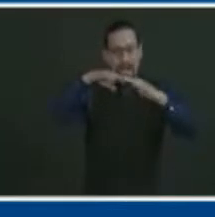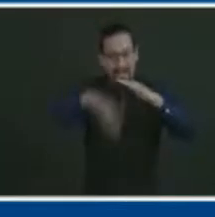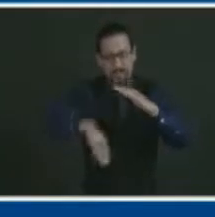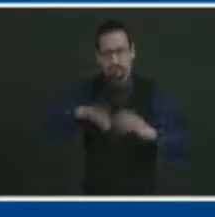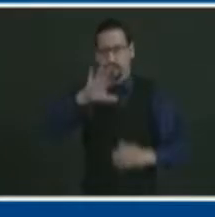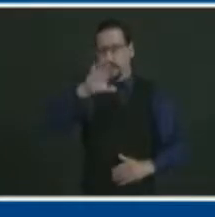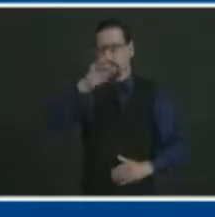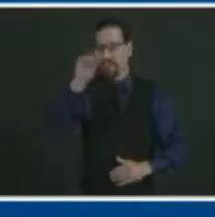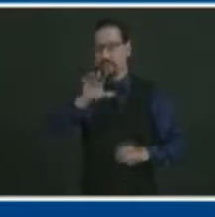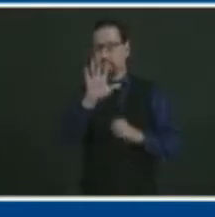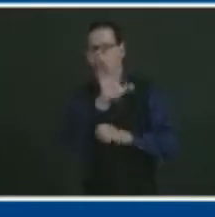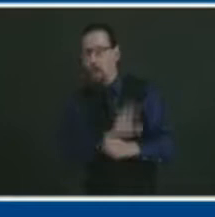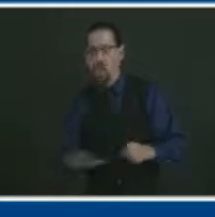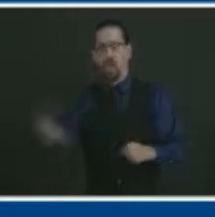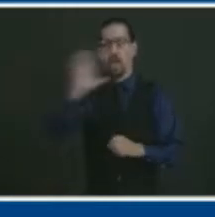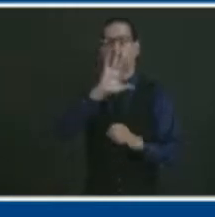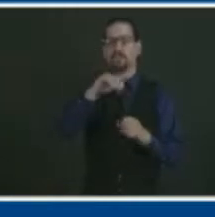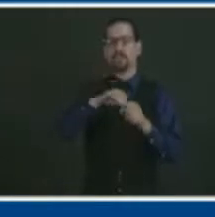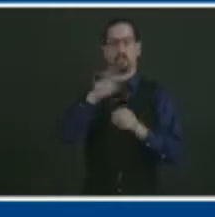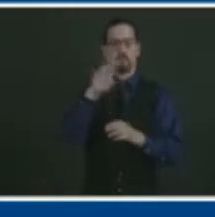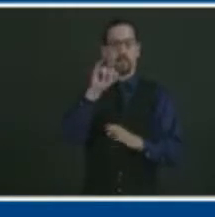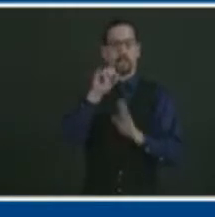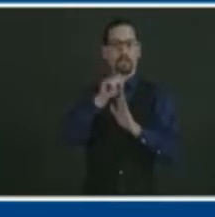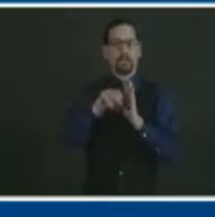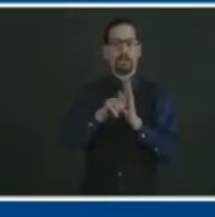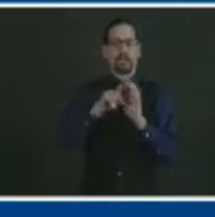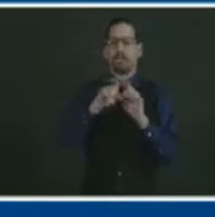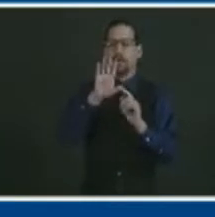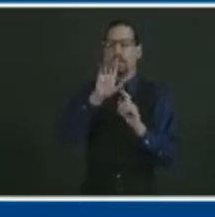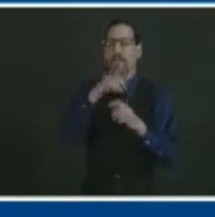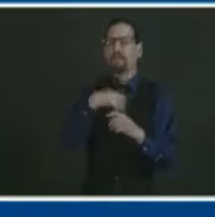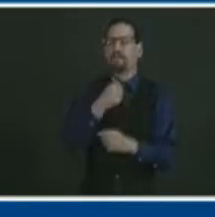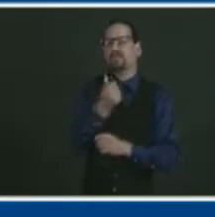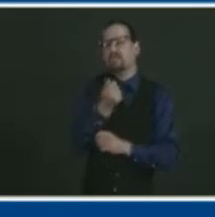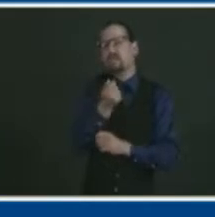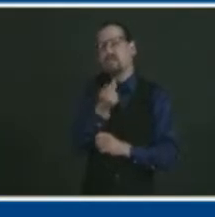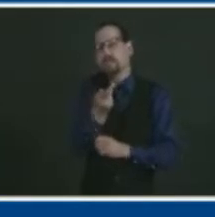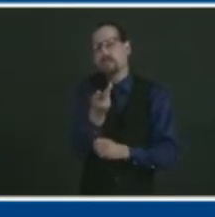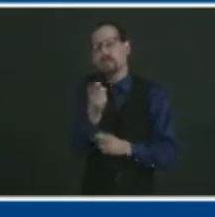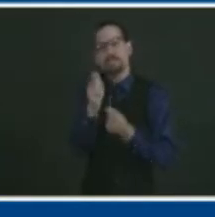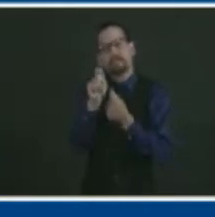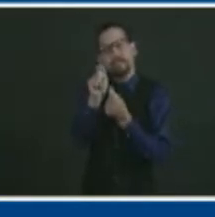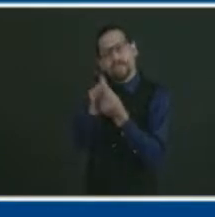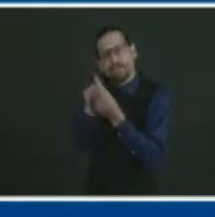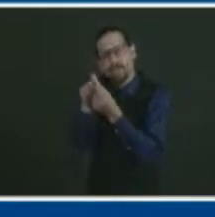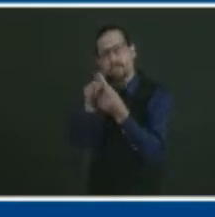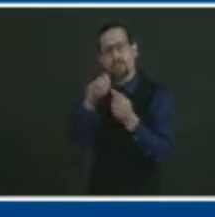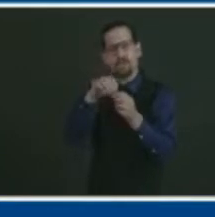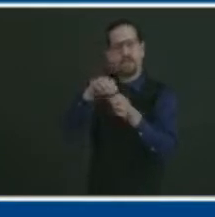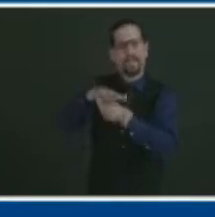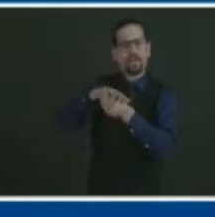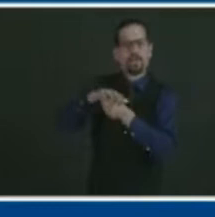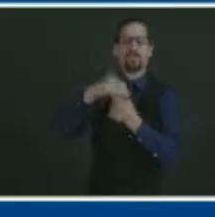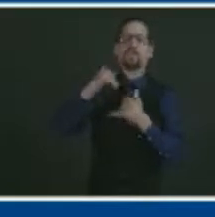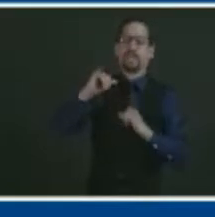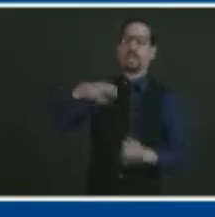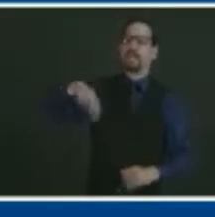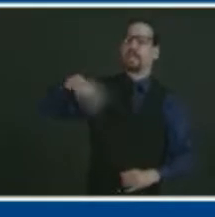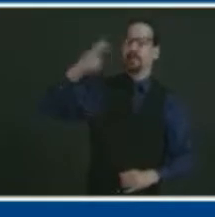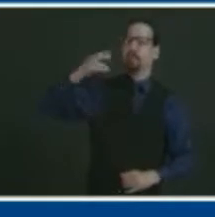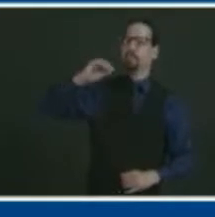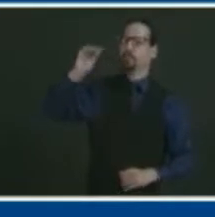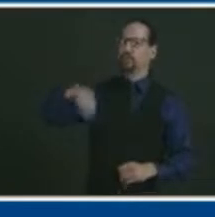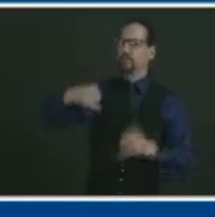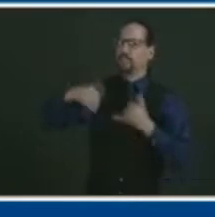is still too high, and we're working hard on that. We are laser focused on getting into these most vulnerable